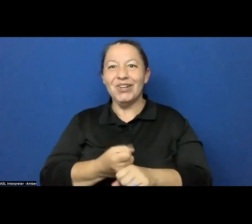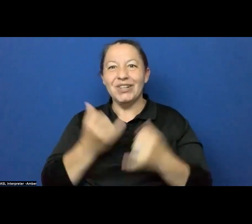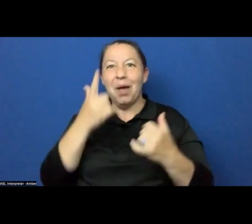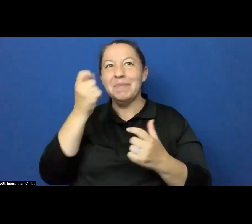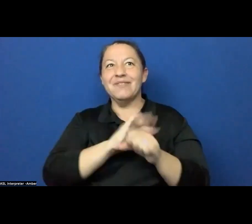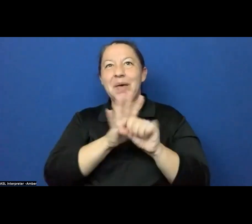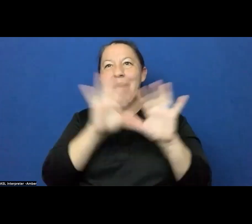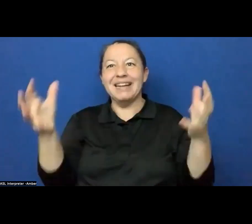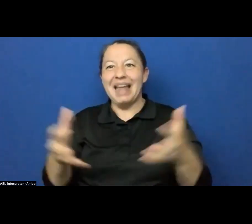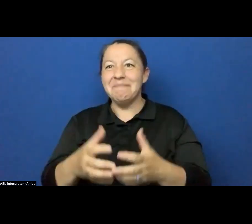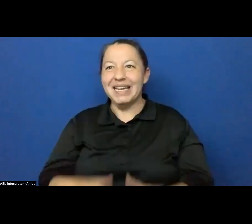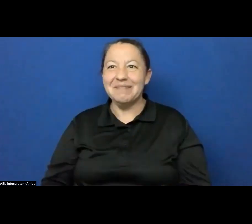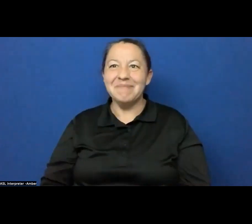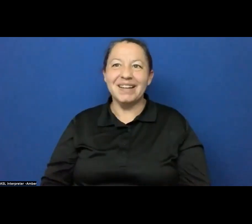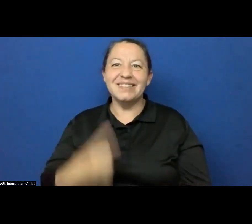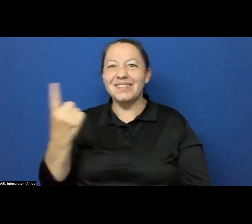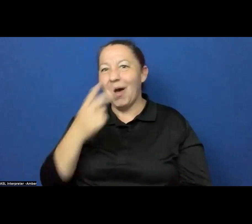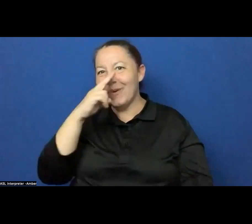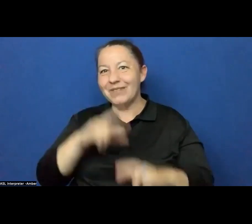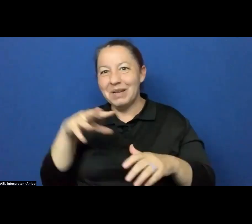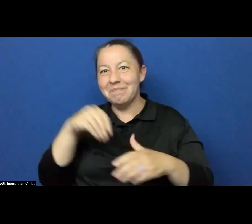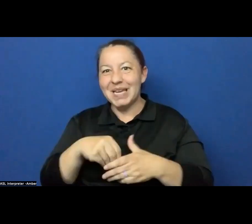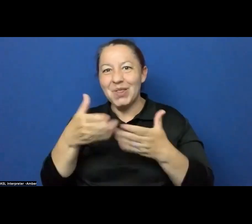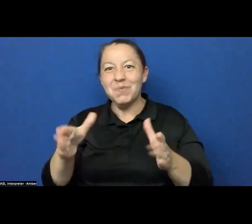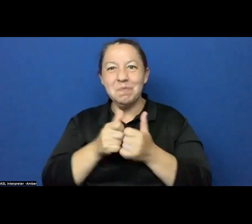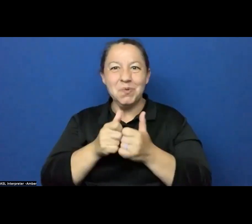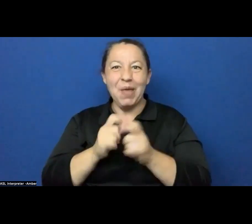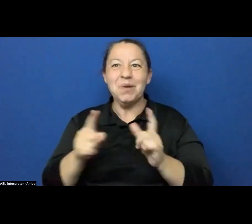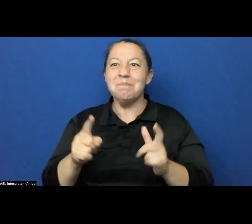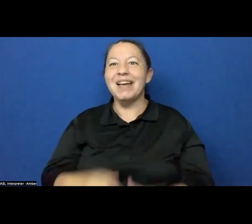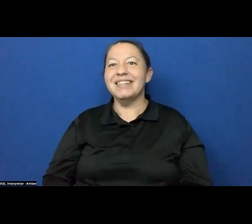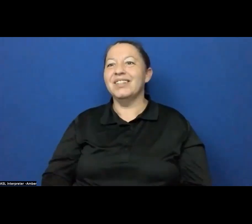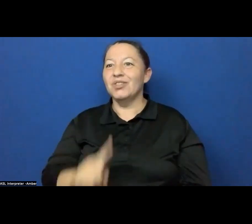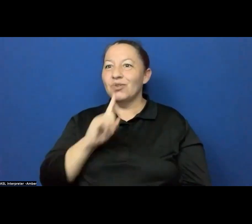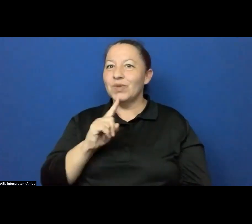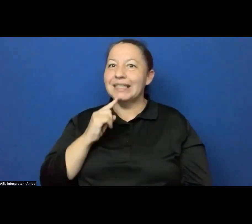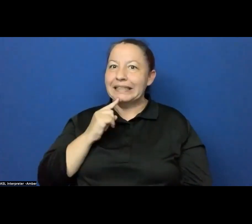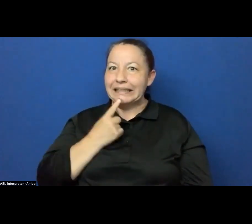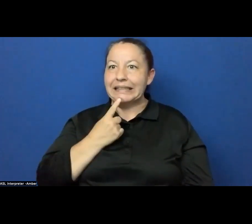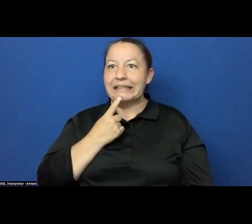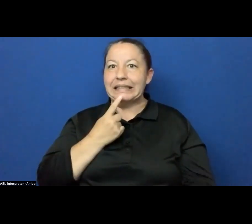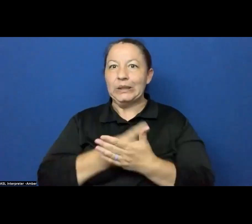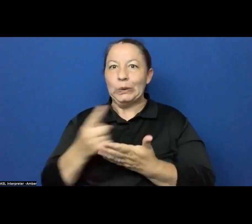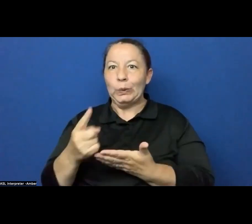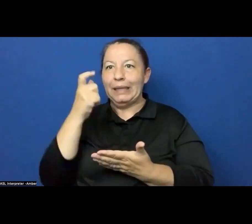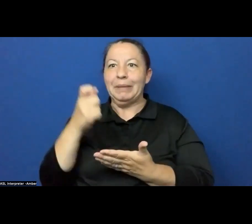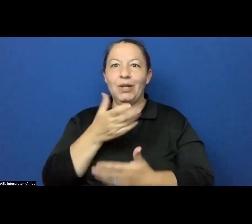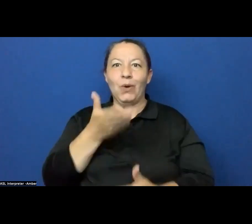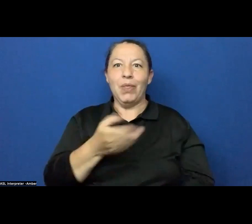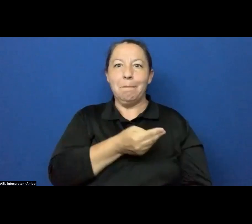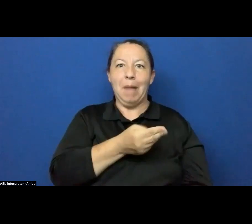So it's always fun to be in the room together, but it's a super intense week because we're like there Monday through